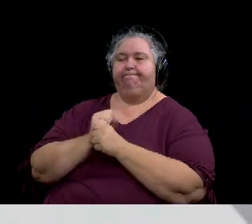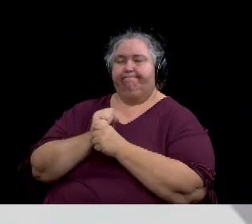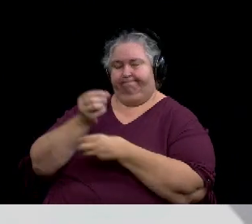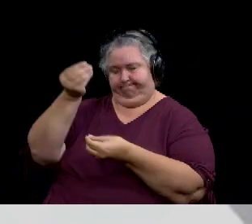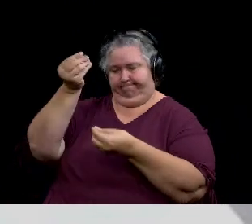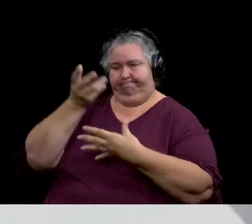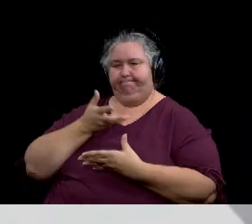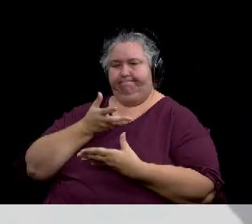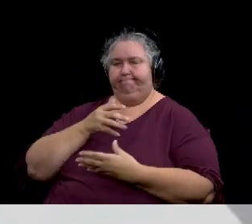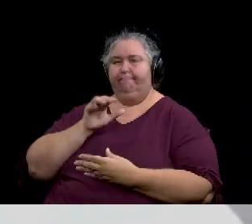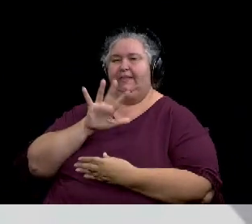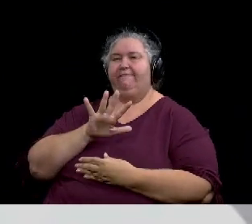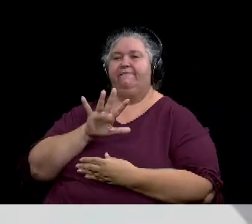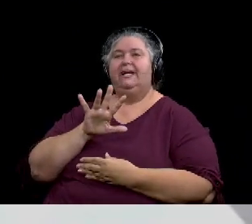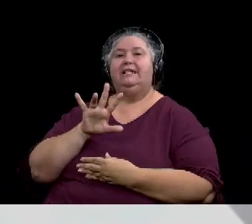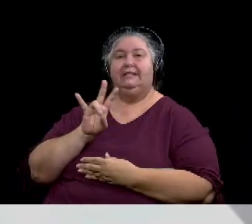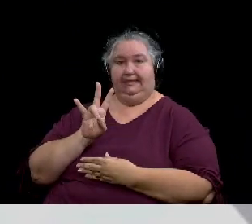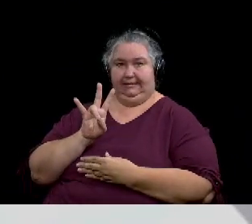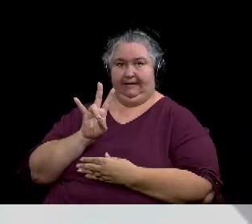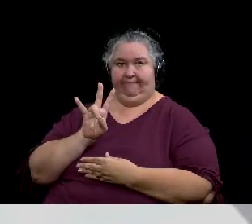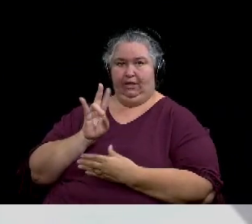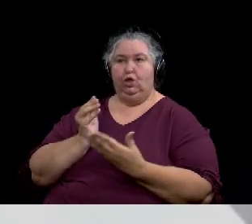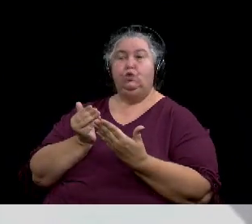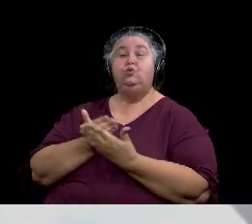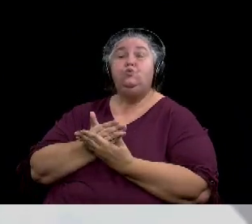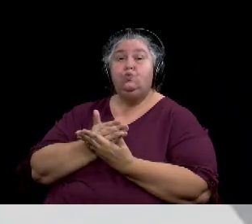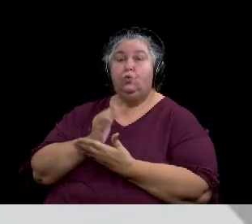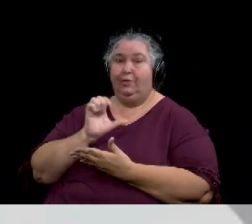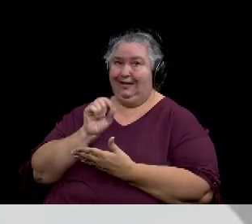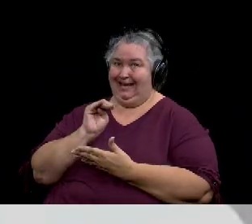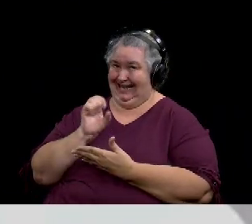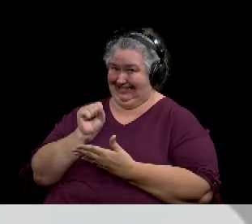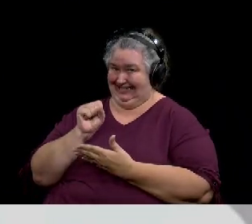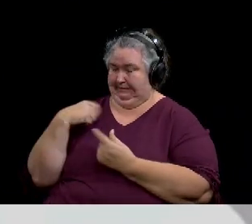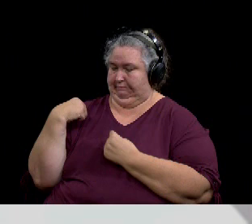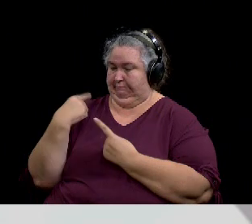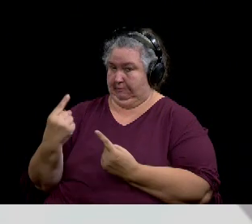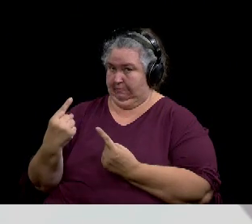of 57 new cases of coronavirus.